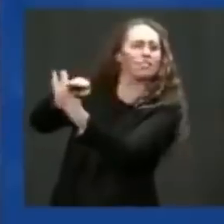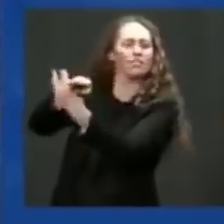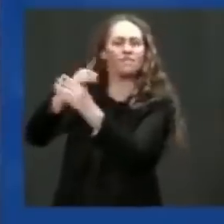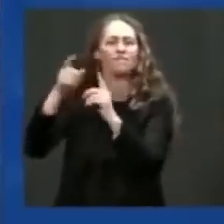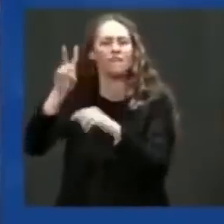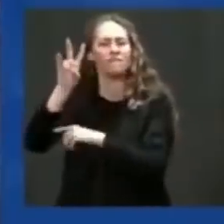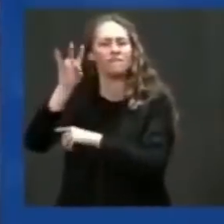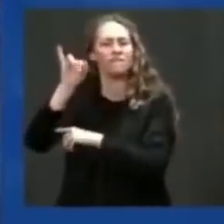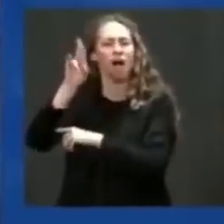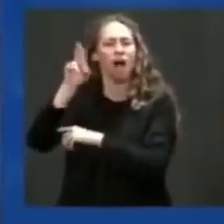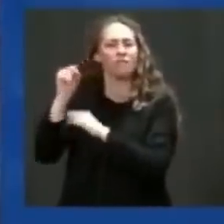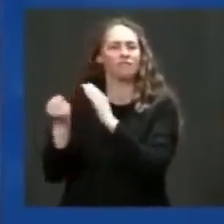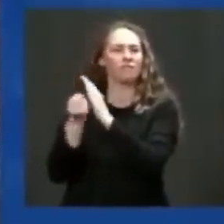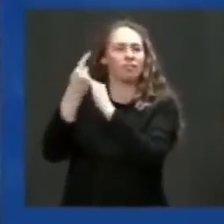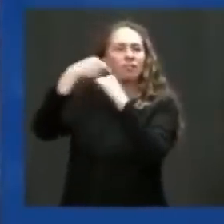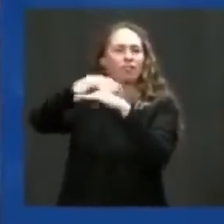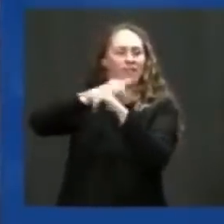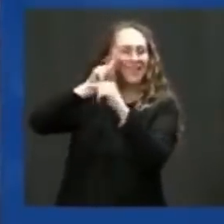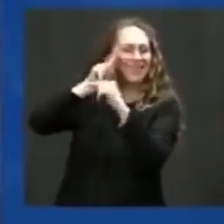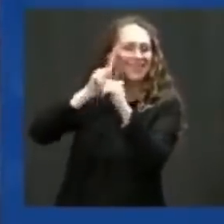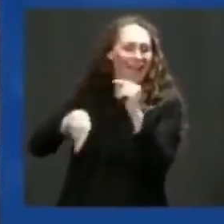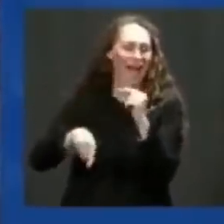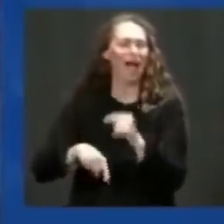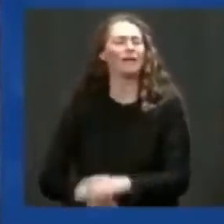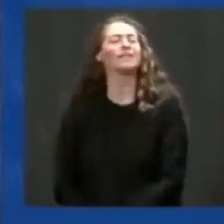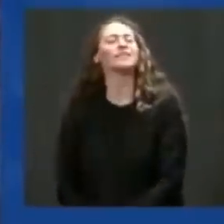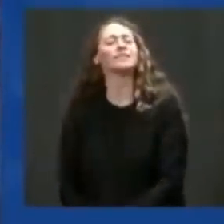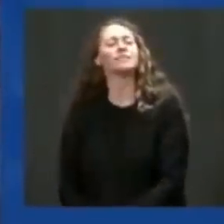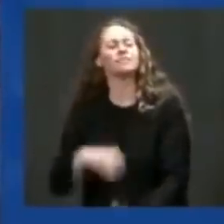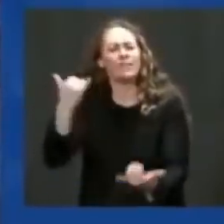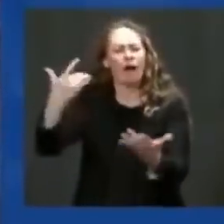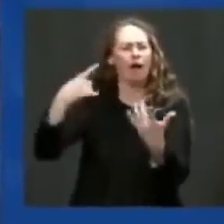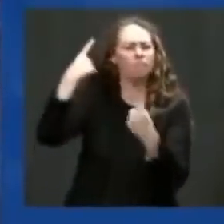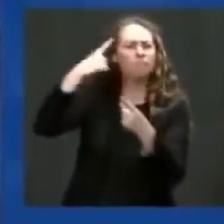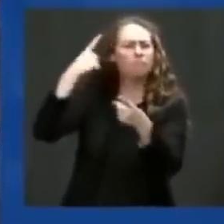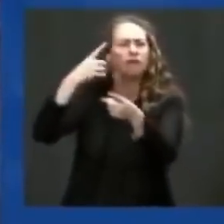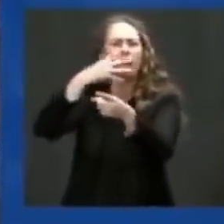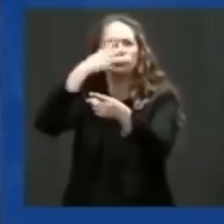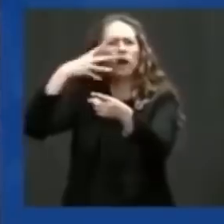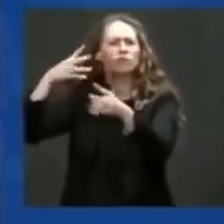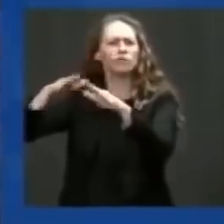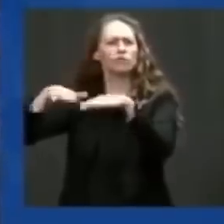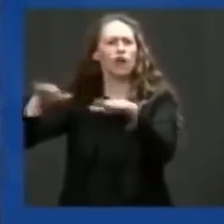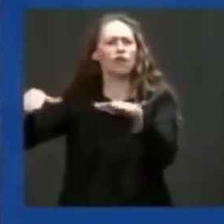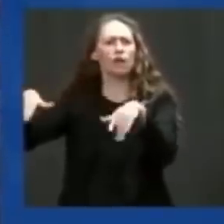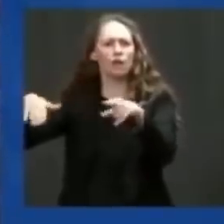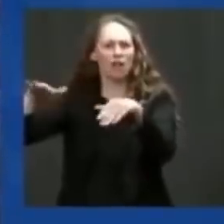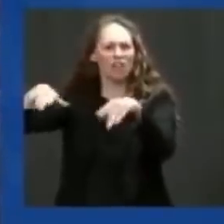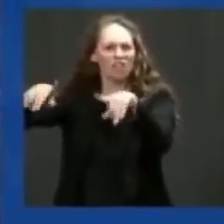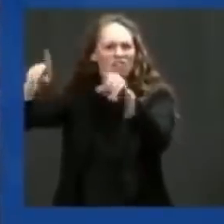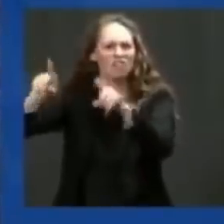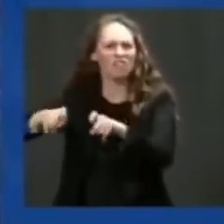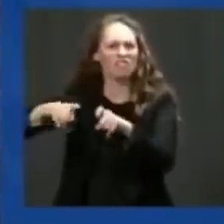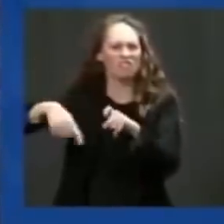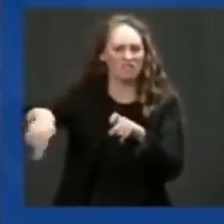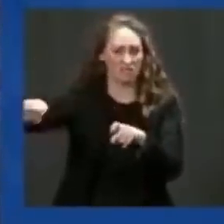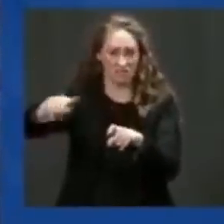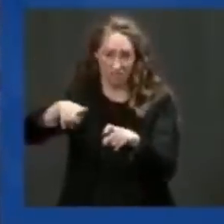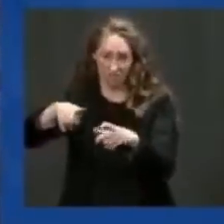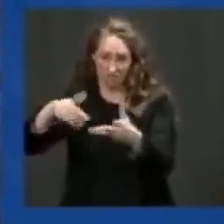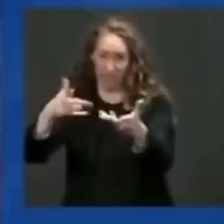letting untested and unvaccinated migrants cross the southern border into U.S. cities in record